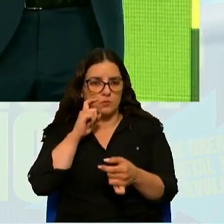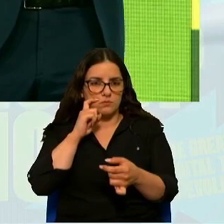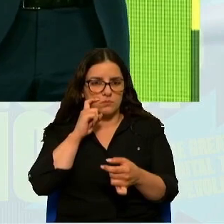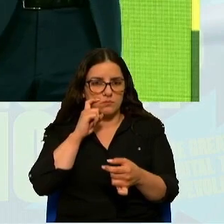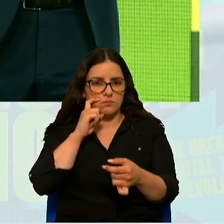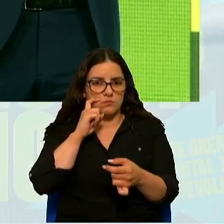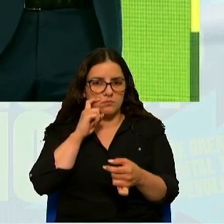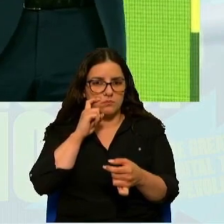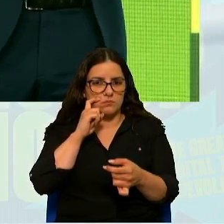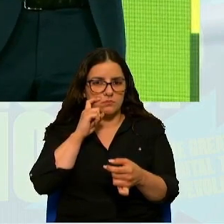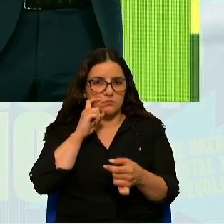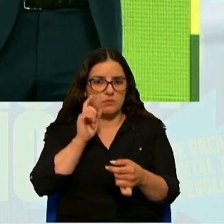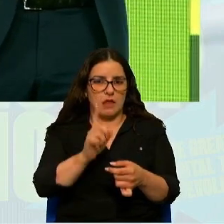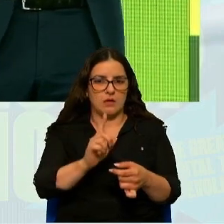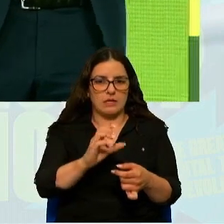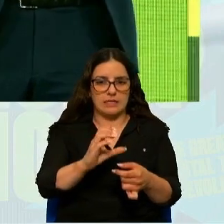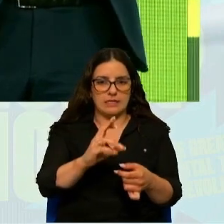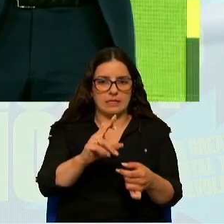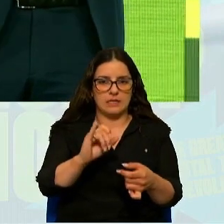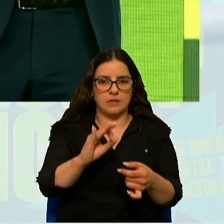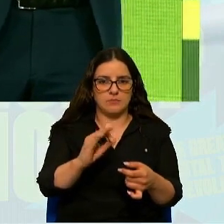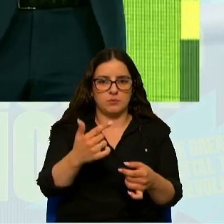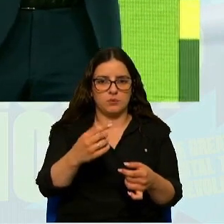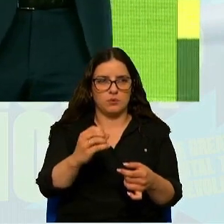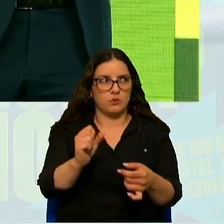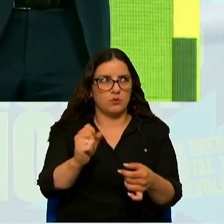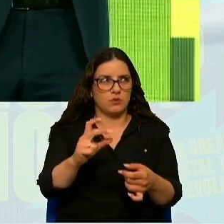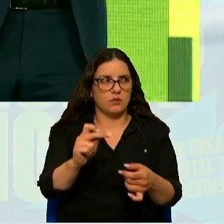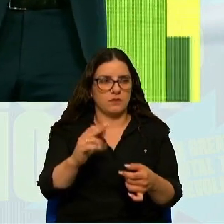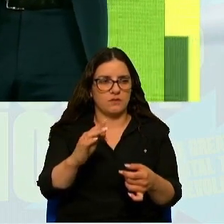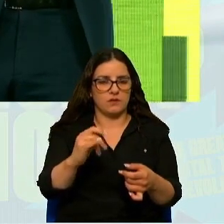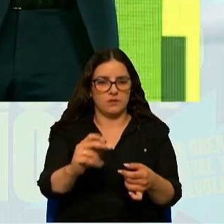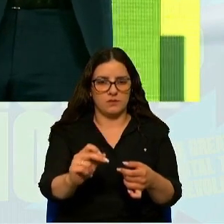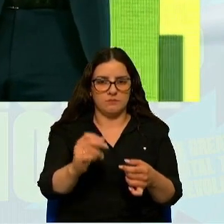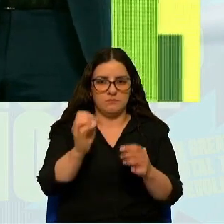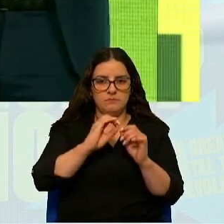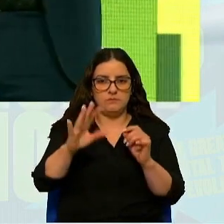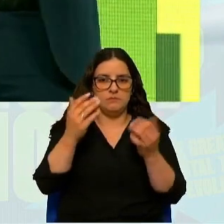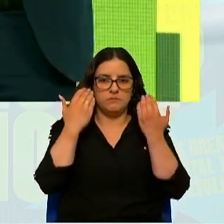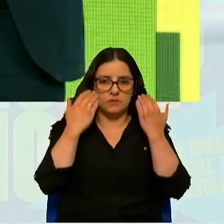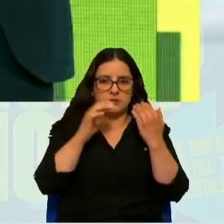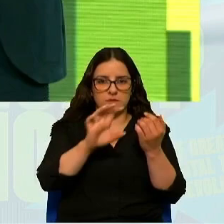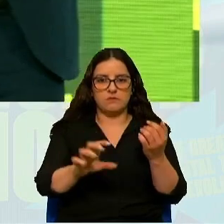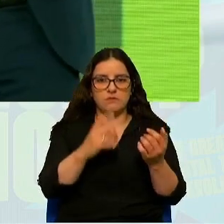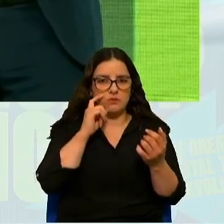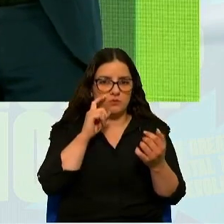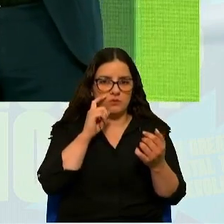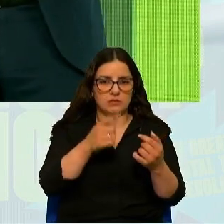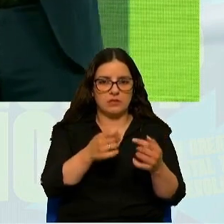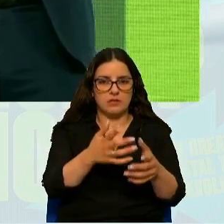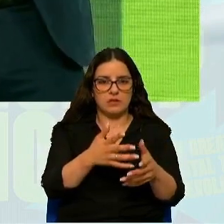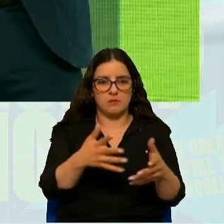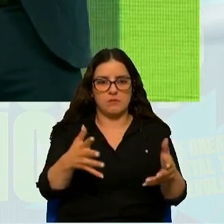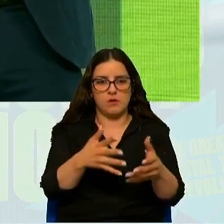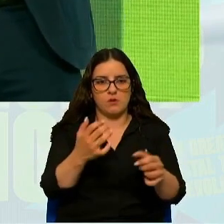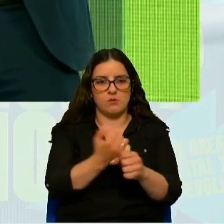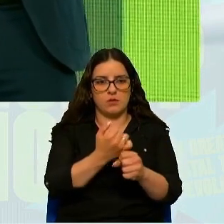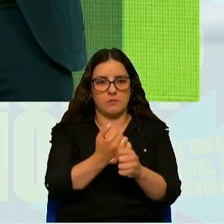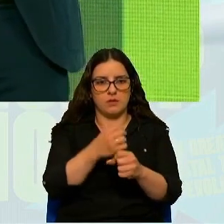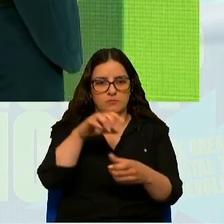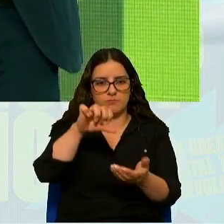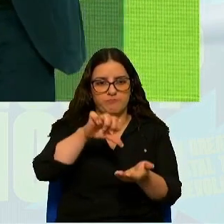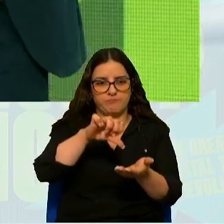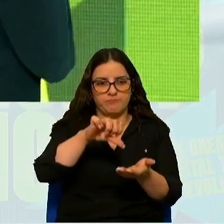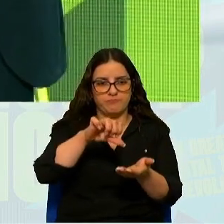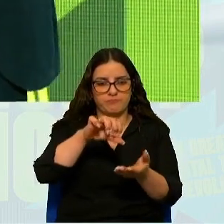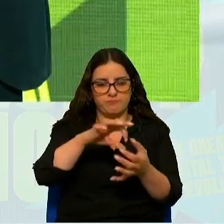more secure information, which is cryptography. We're going to be sending information in a more secure way, and this is what